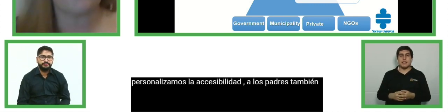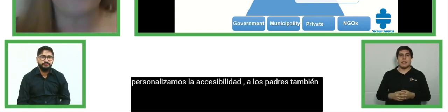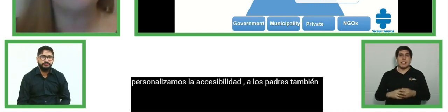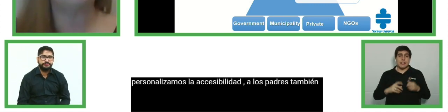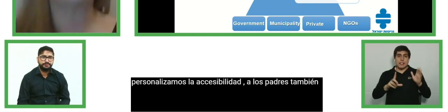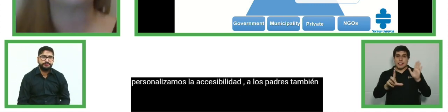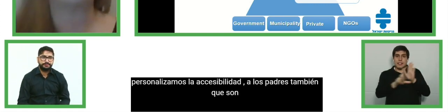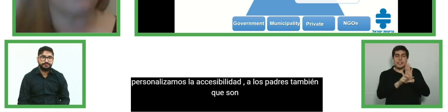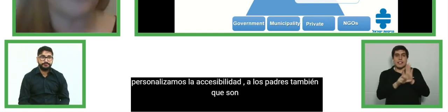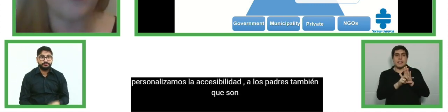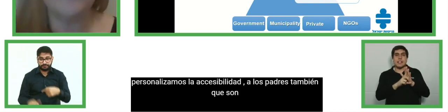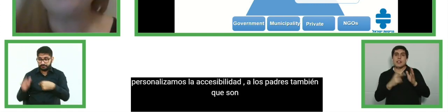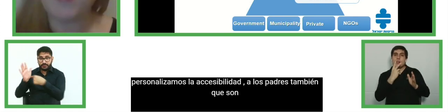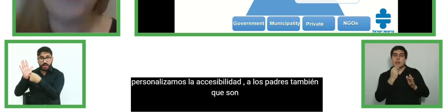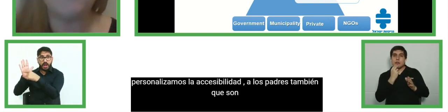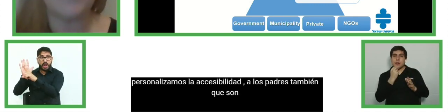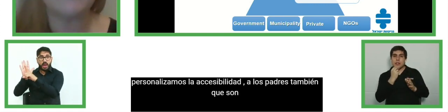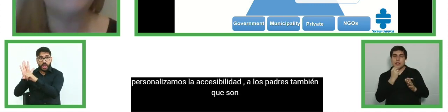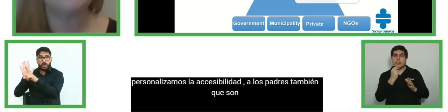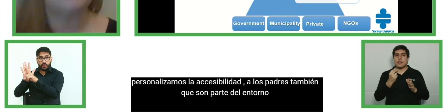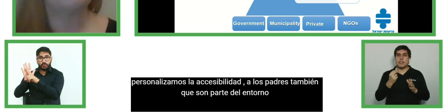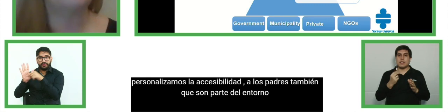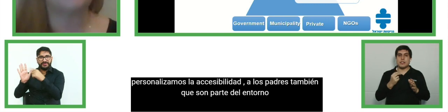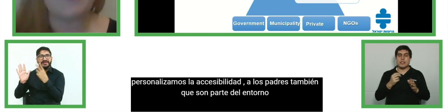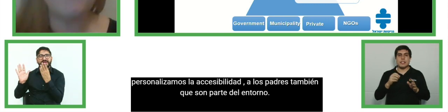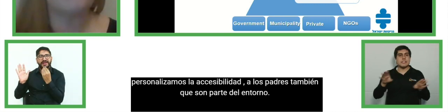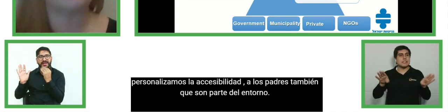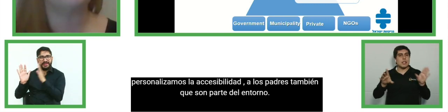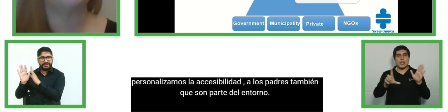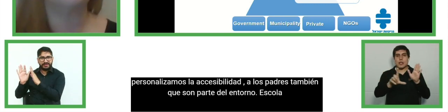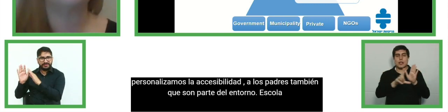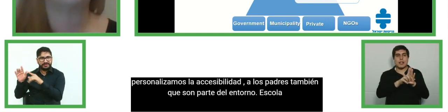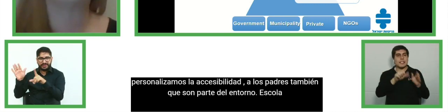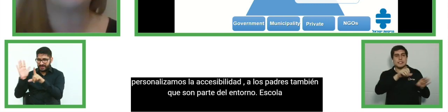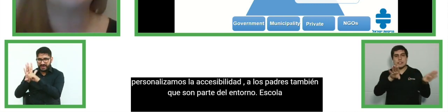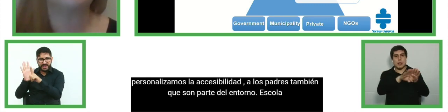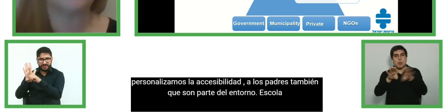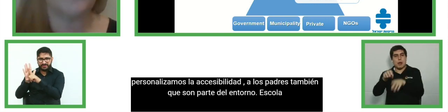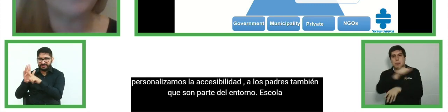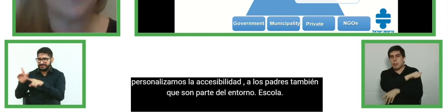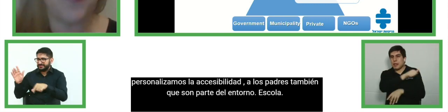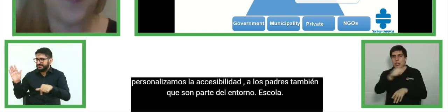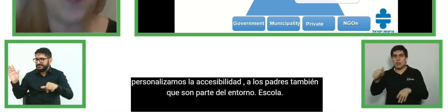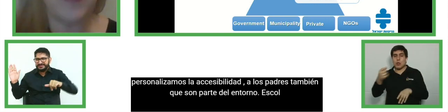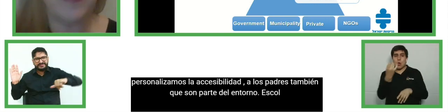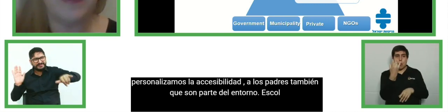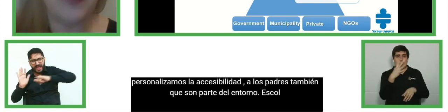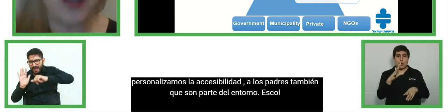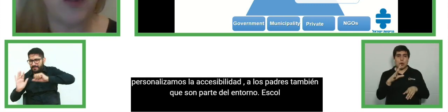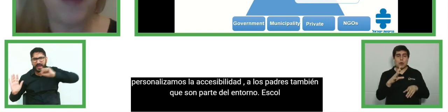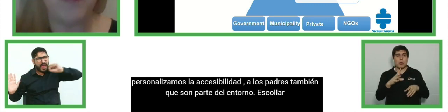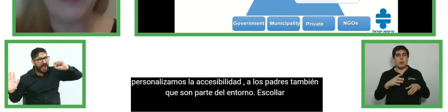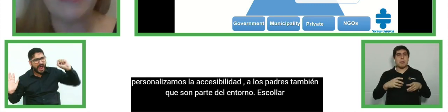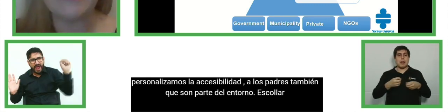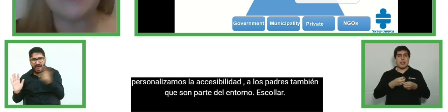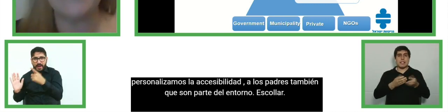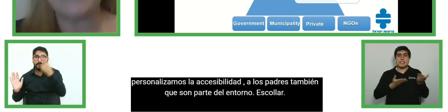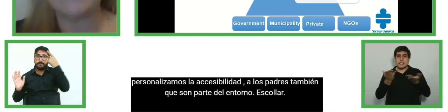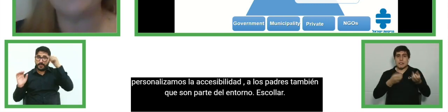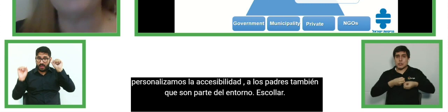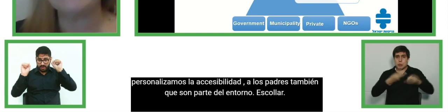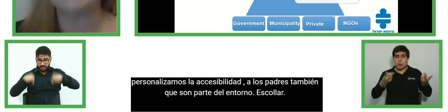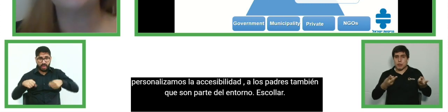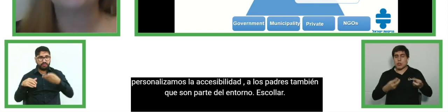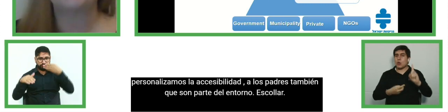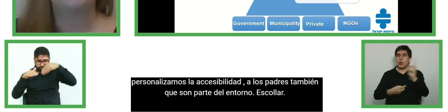but everybody who is providing service for the general public. Next slide, please. The